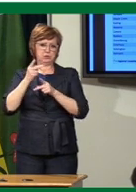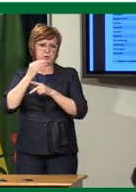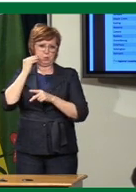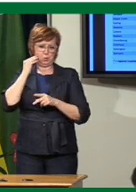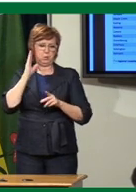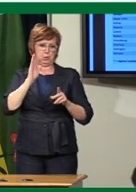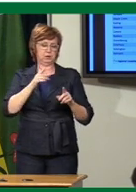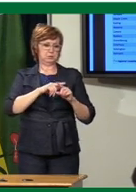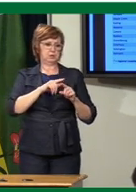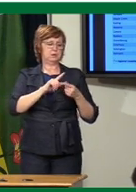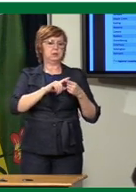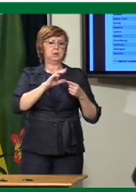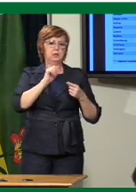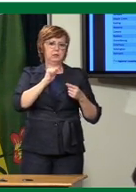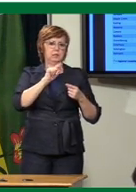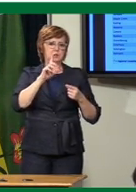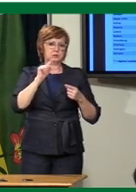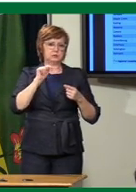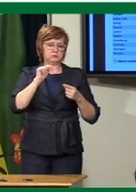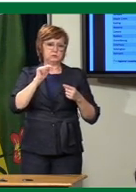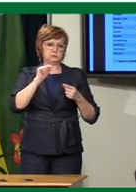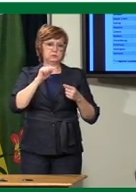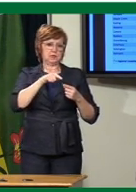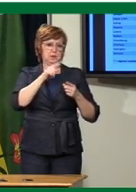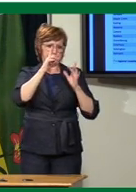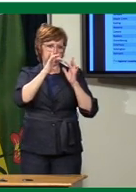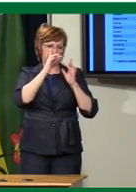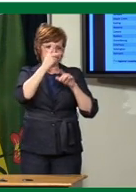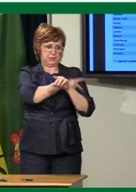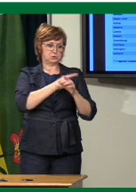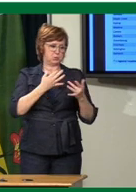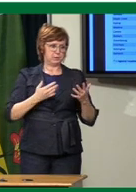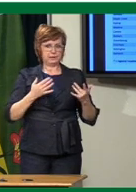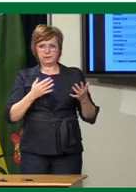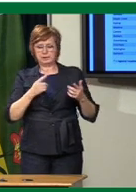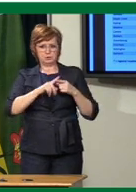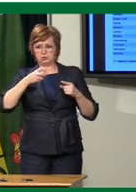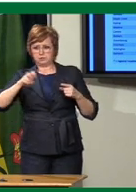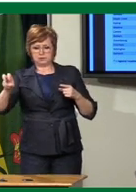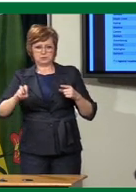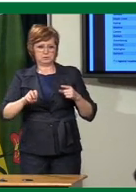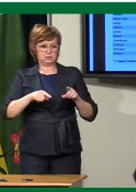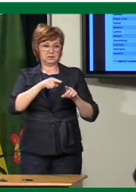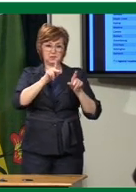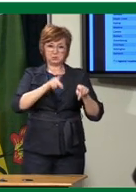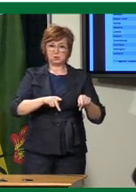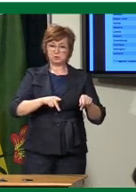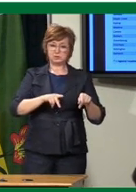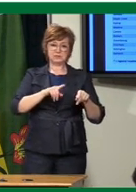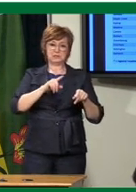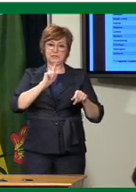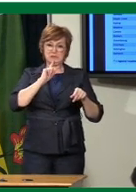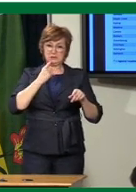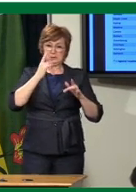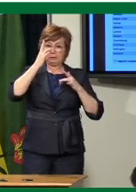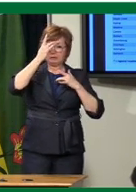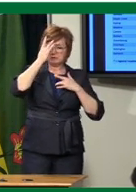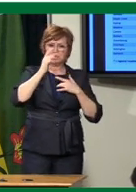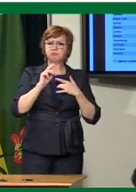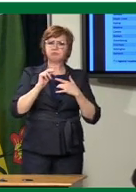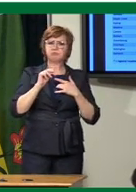Typically, ALC, as it's known as, patients would require a lower intensity of care than what